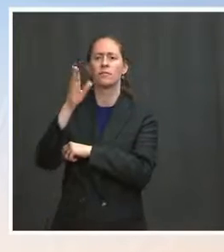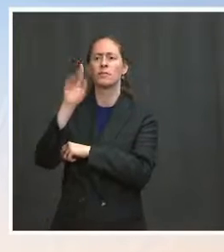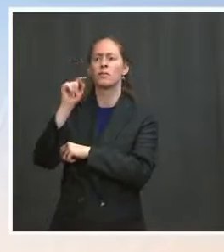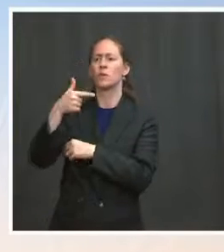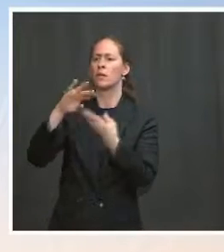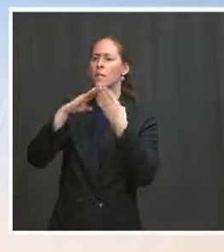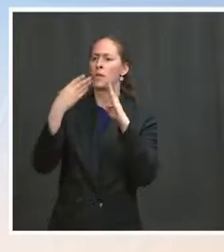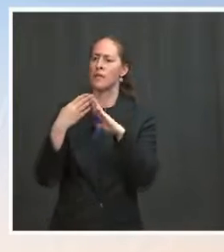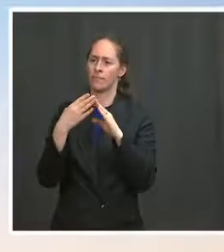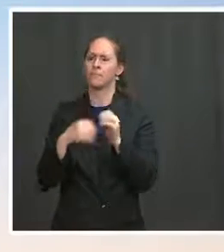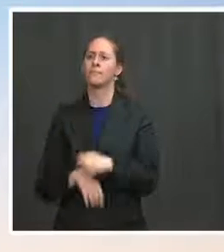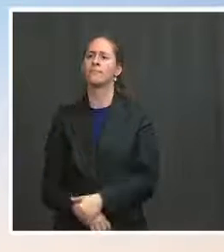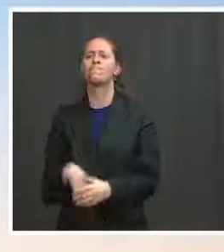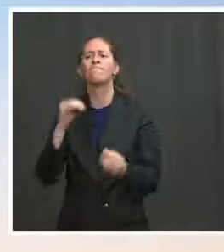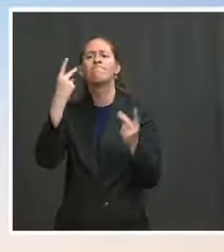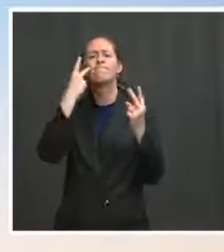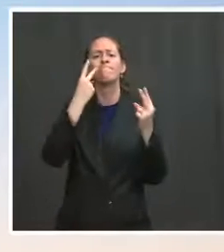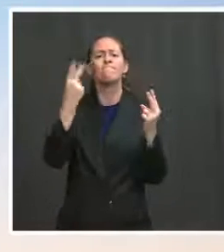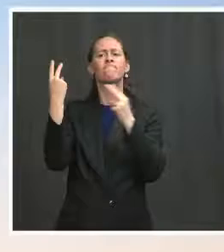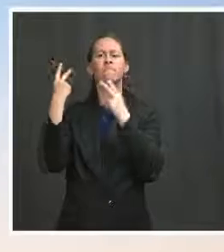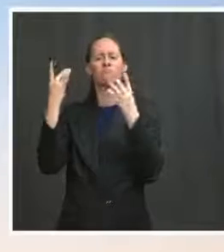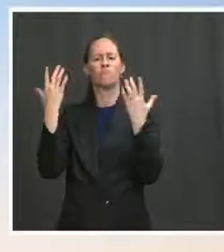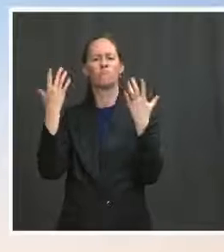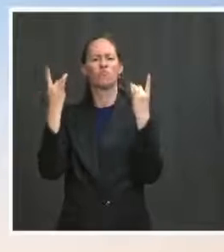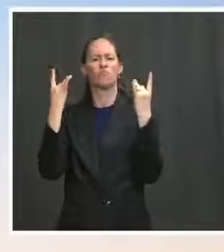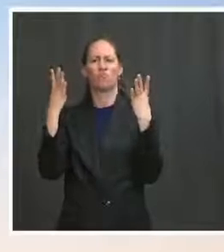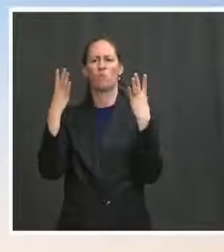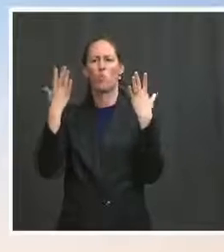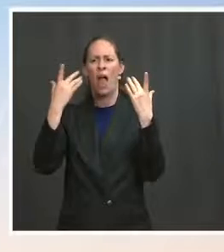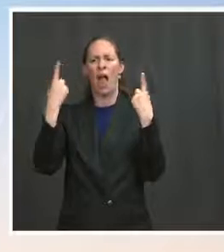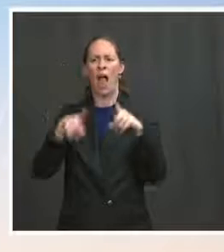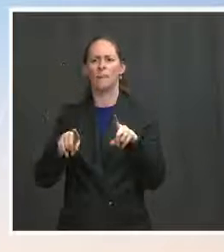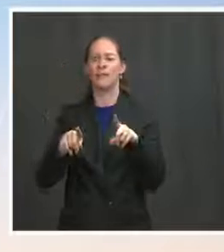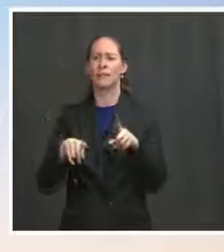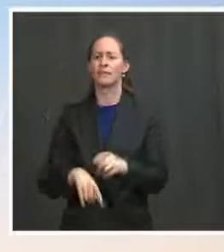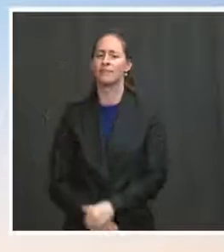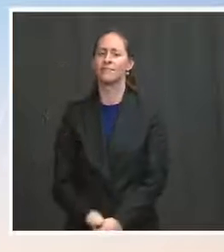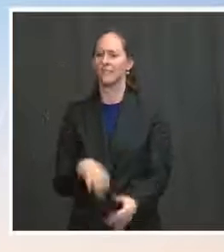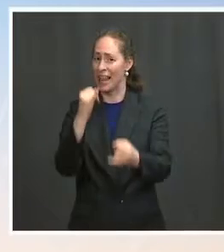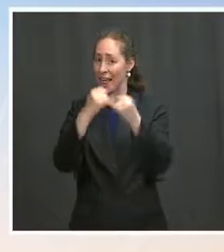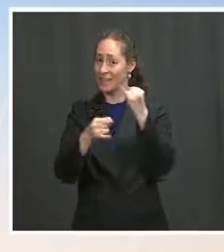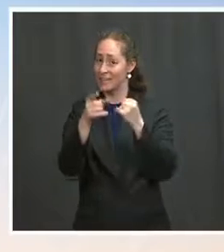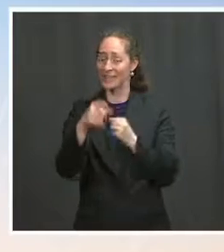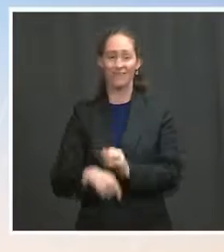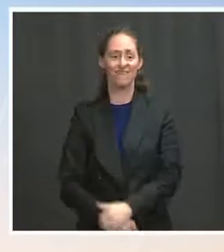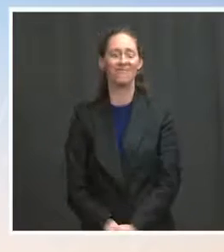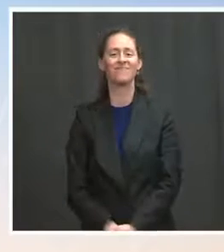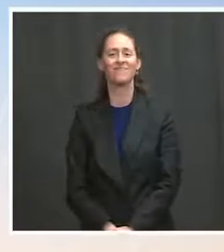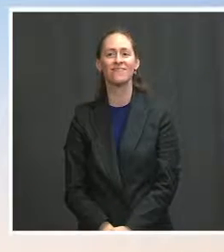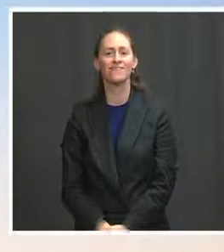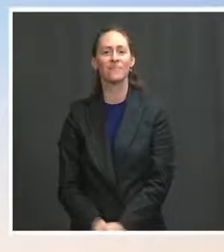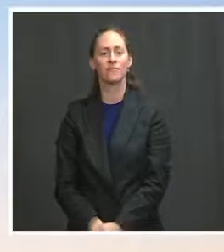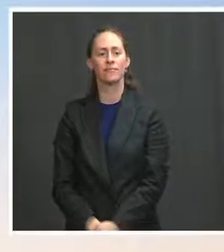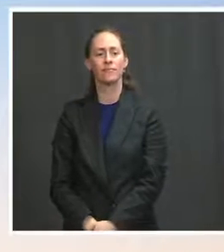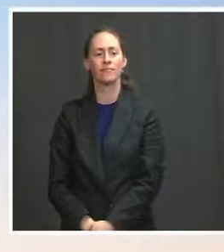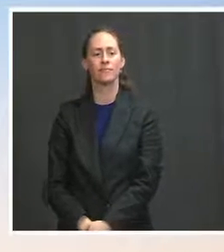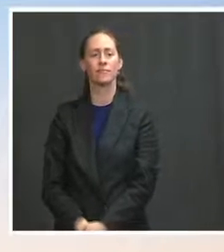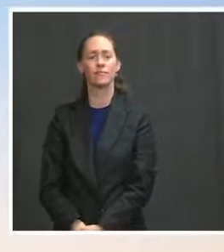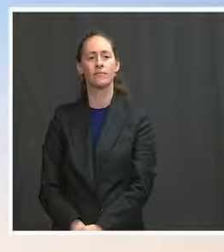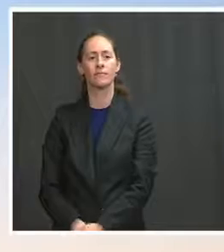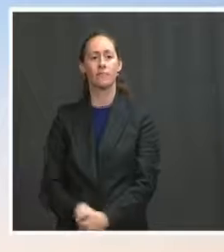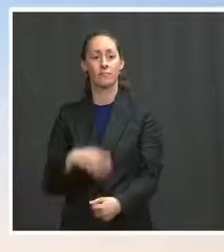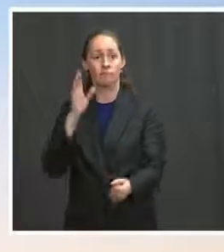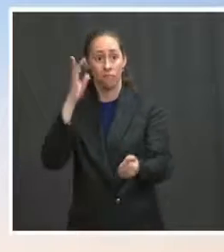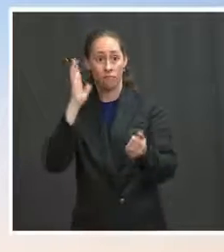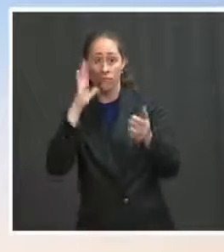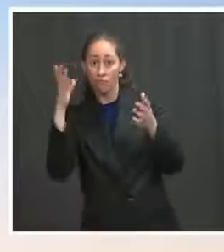a tragedy in our nation's history. Okay, last one, and then everybody can gather. The news hour has been in touch with Taliban spokesman Sohail Shaheen.